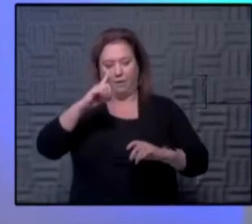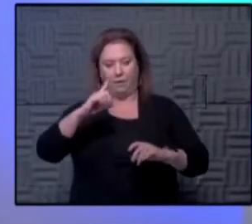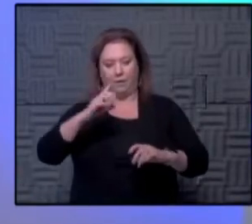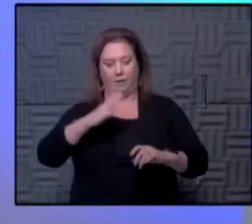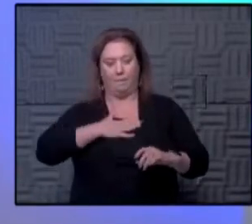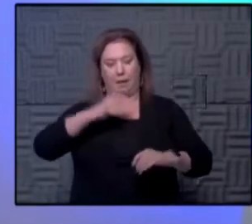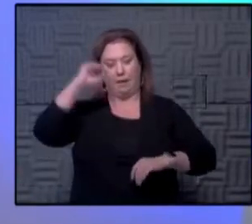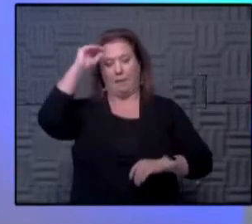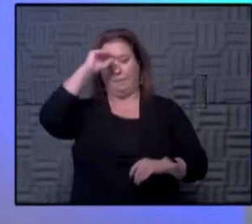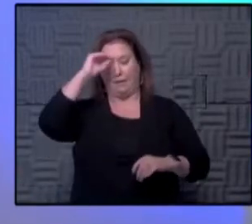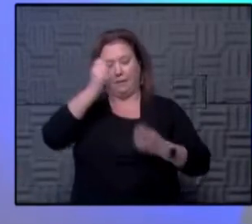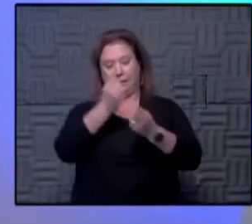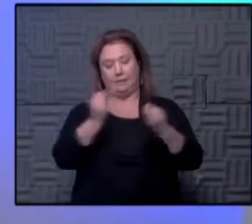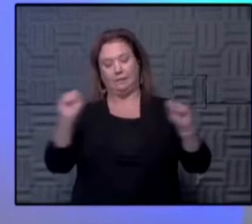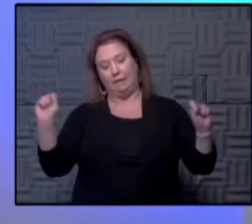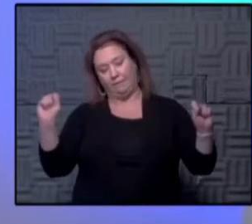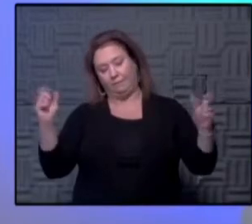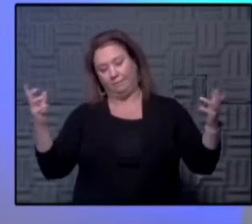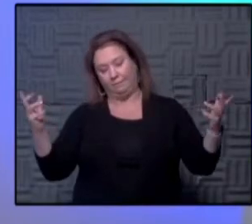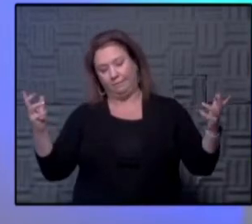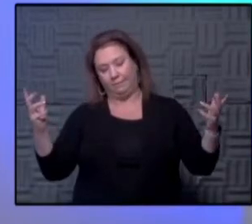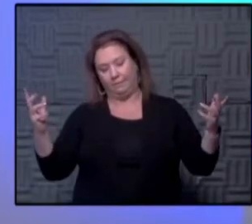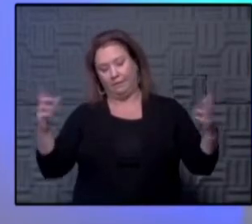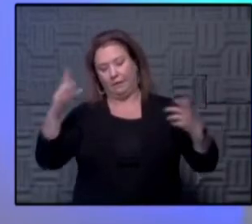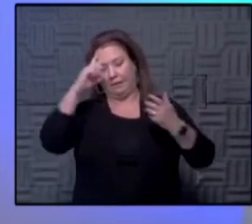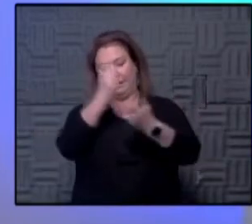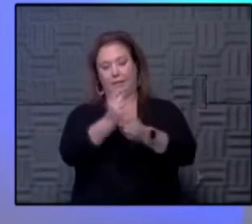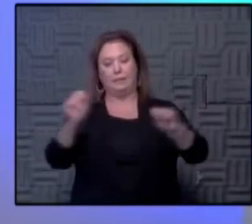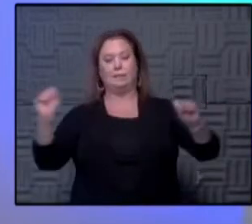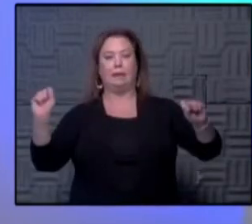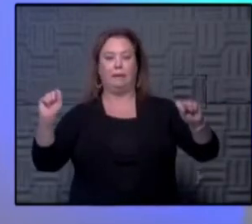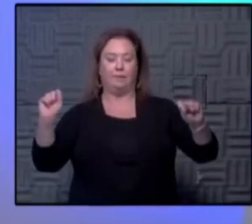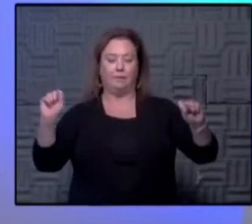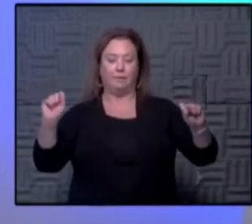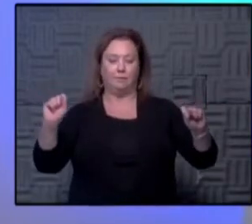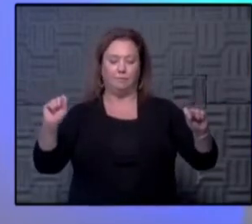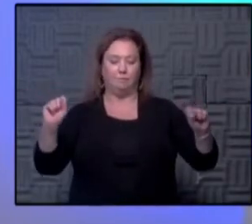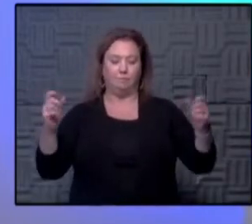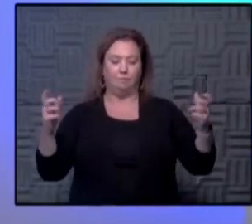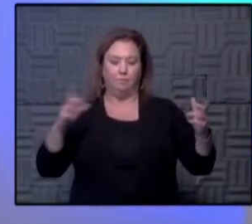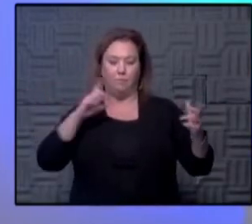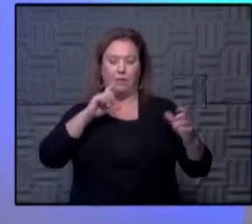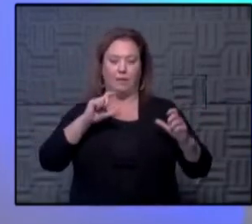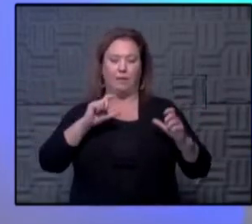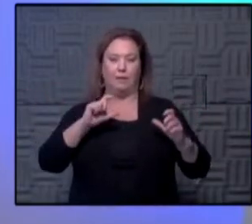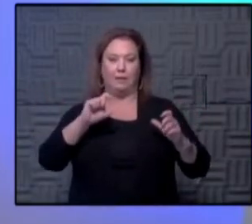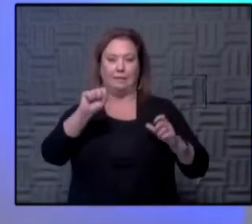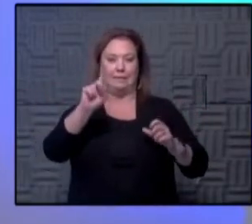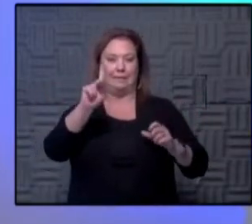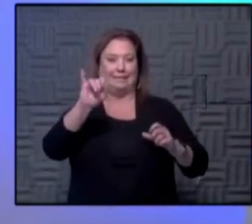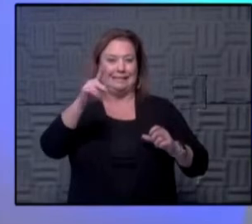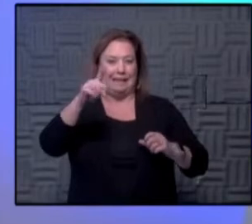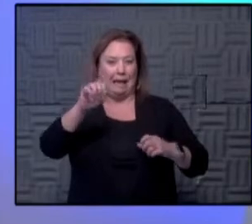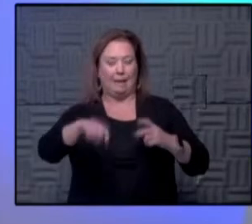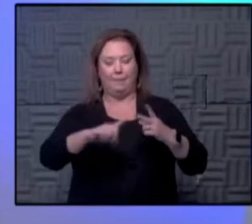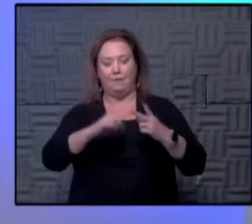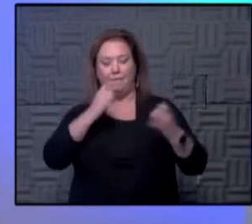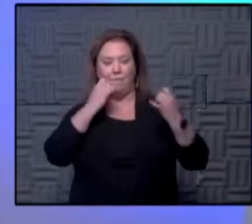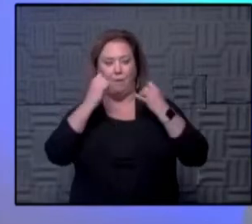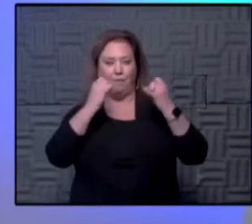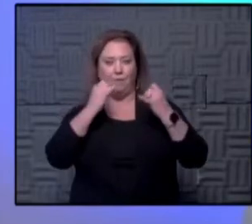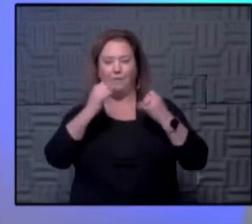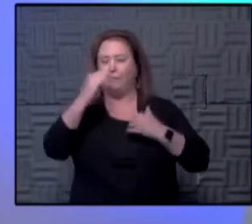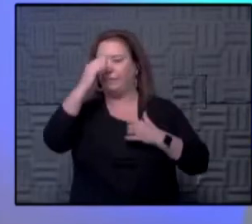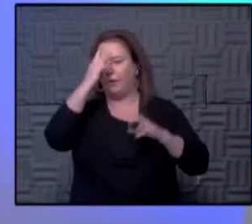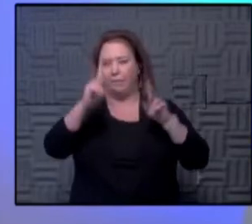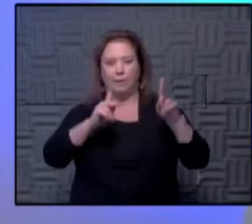my opinion, is it safe? I think the safest would be to maybe do a Skype or a phone call, which is not at all what